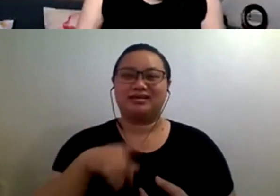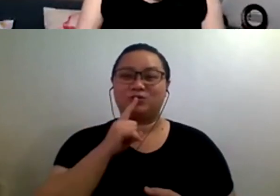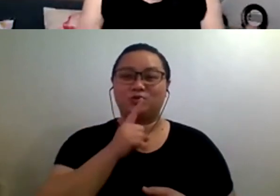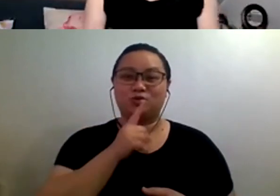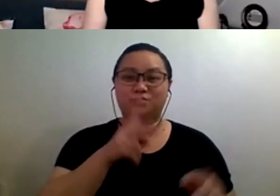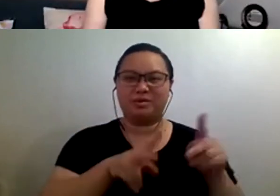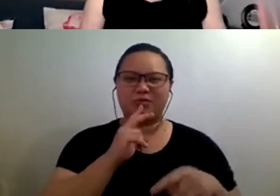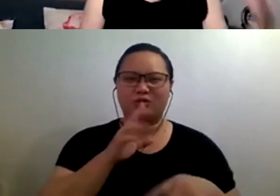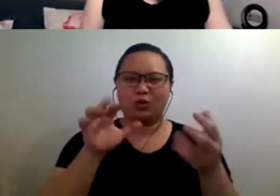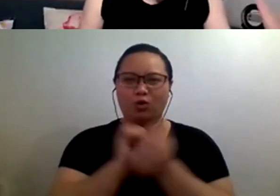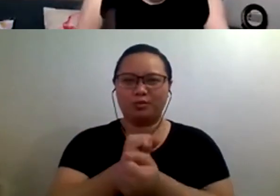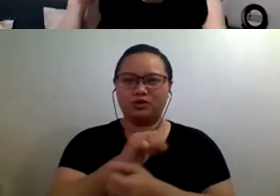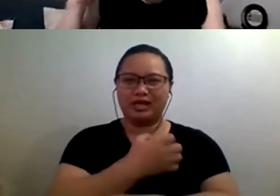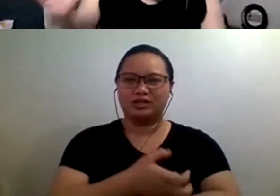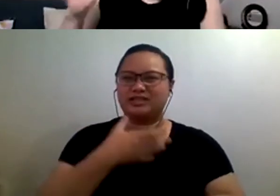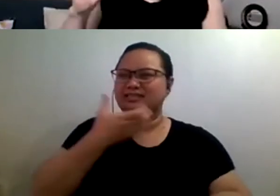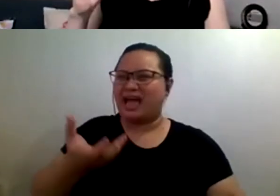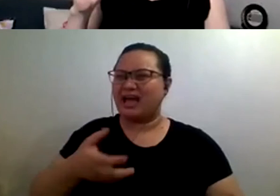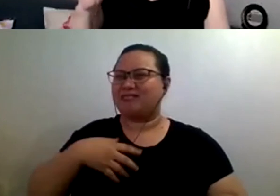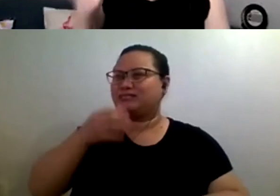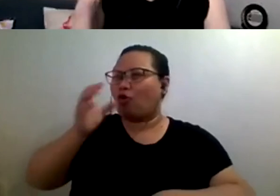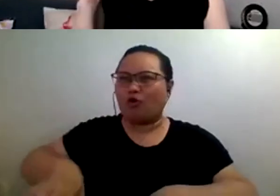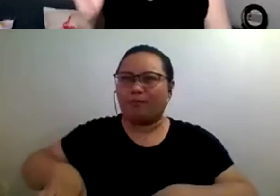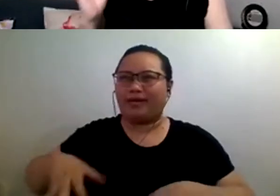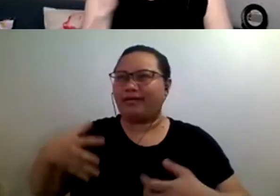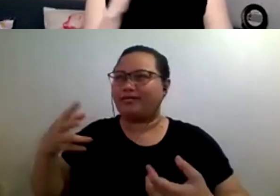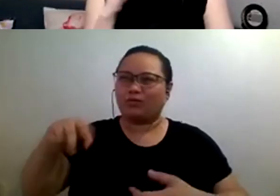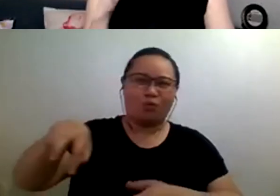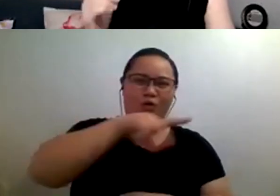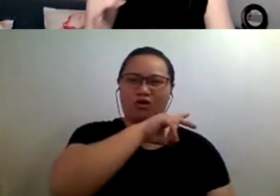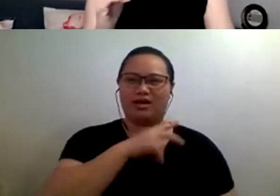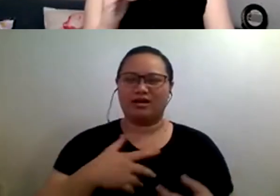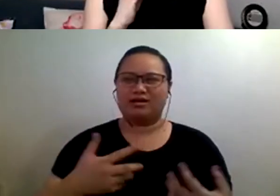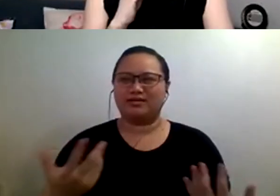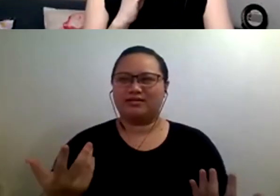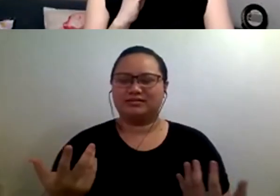respond immediately, like shout, etc., magmarcha, etc. Pero